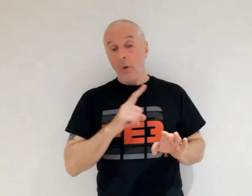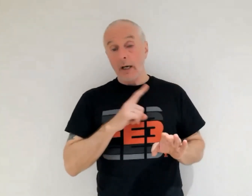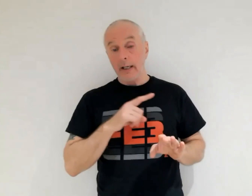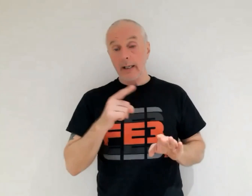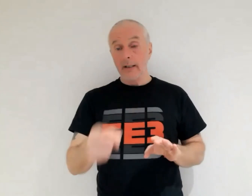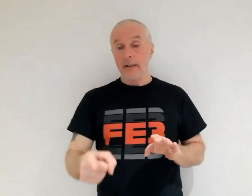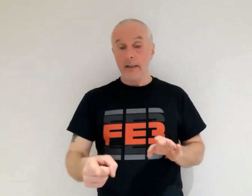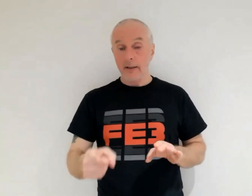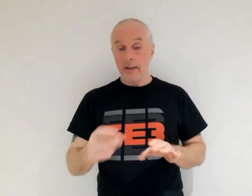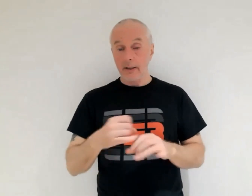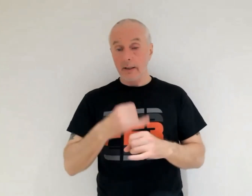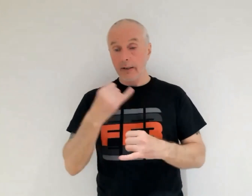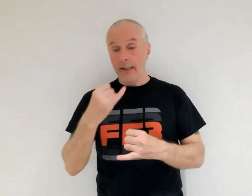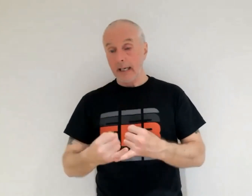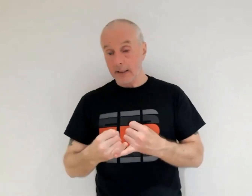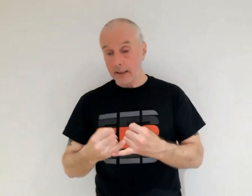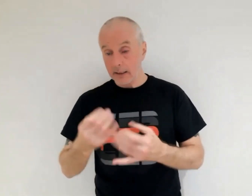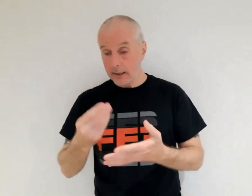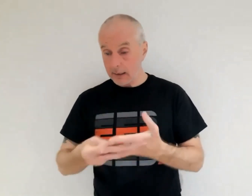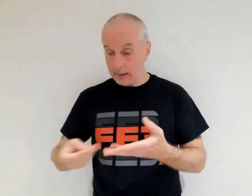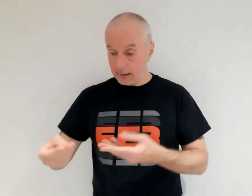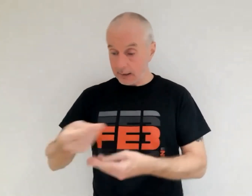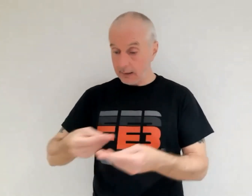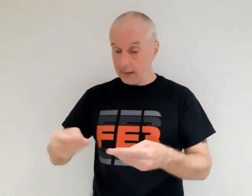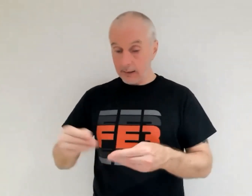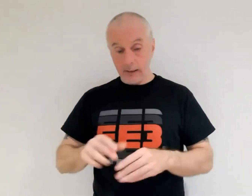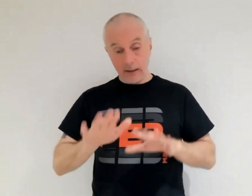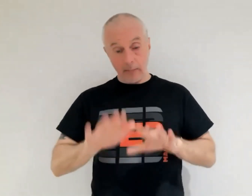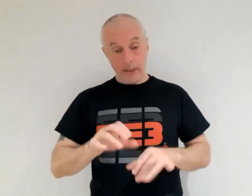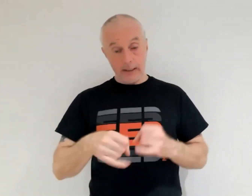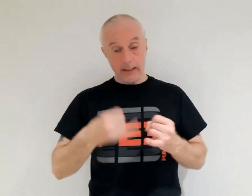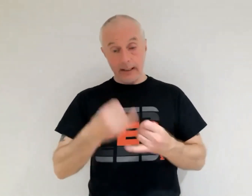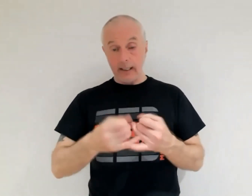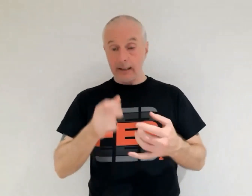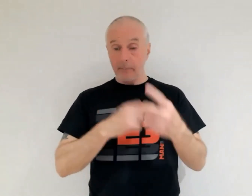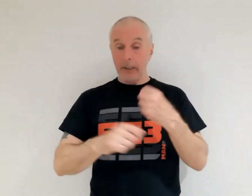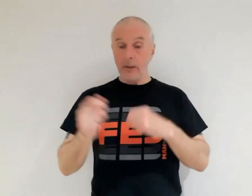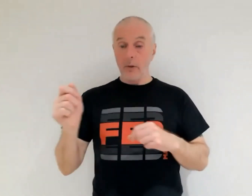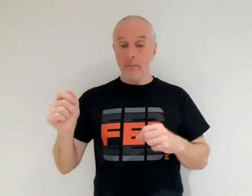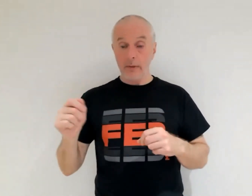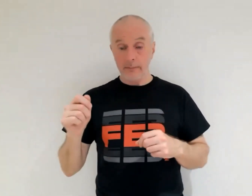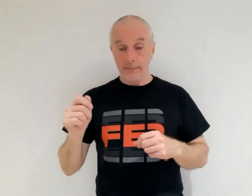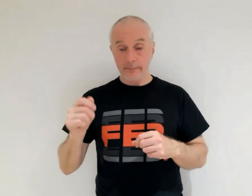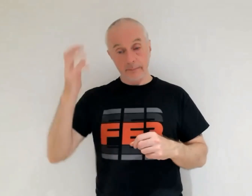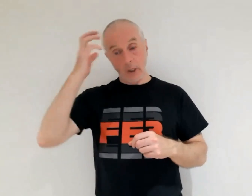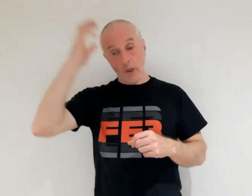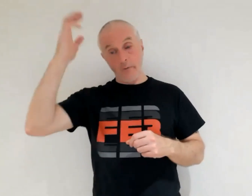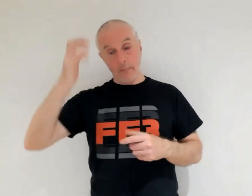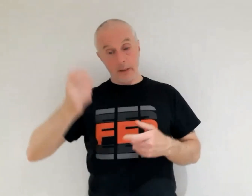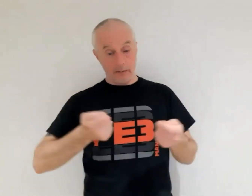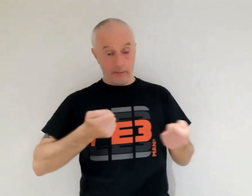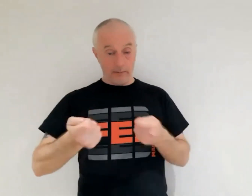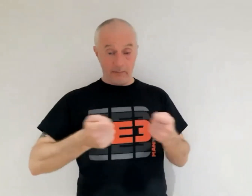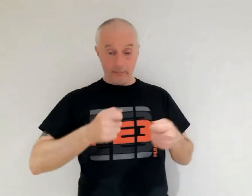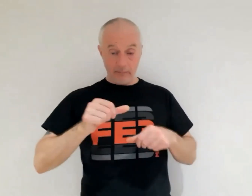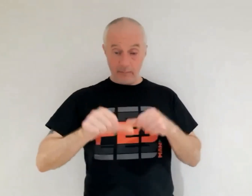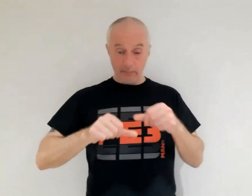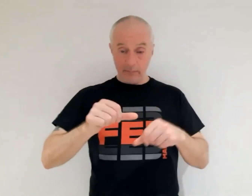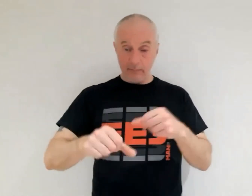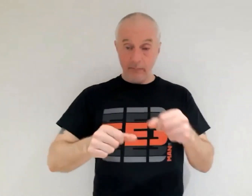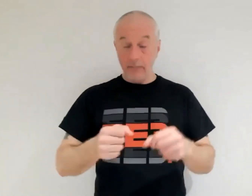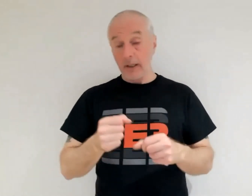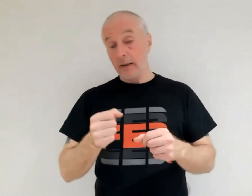of the gas markets. So it was basically when British Gas stopped becoming a nationalised entity that owned the gas system, and then we had a private